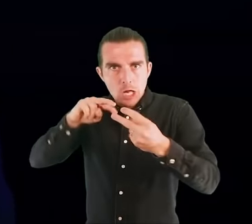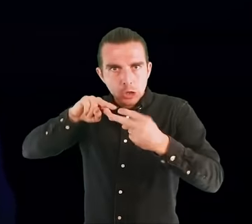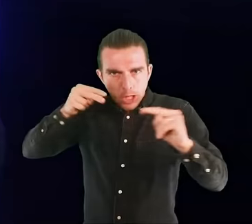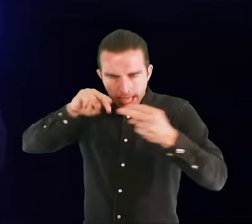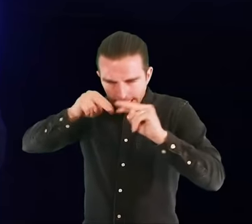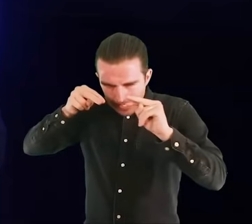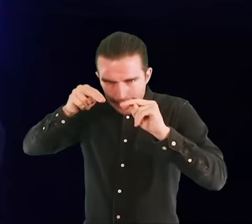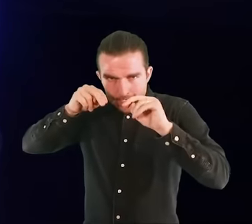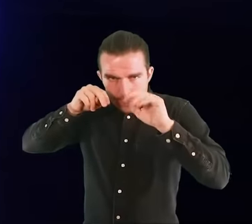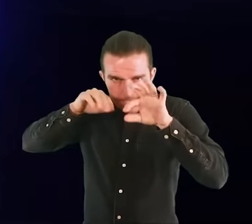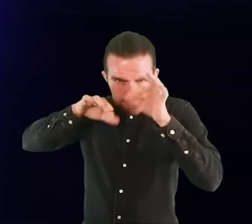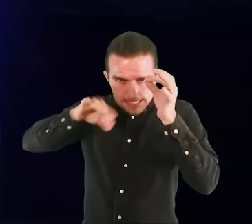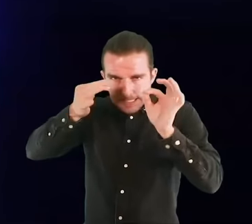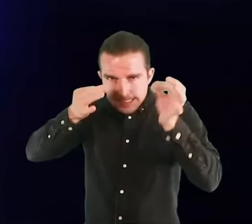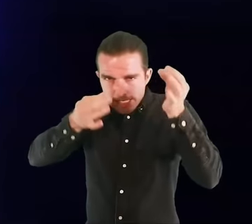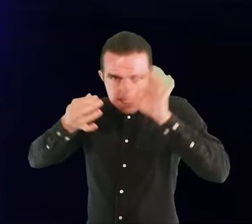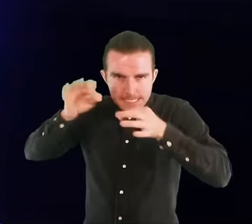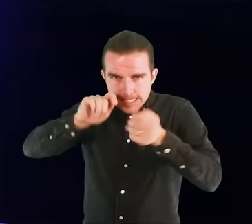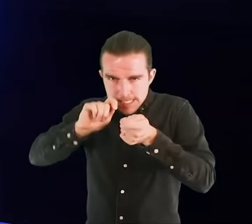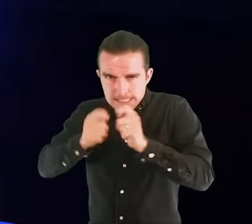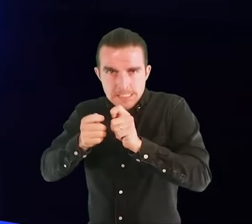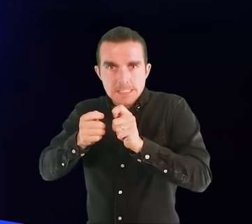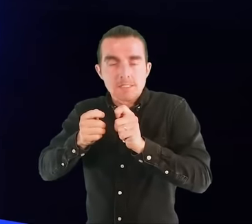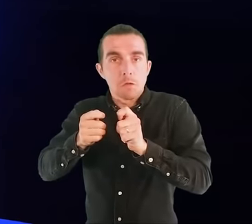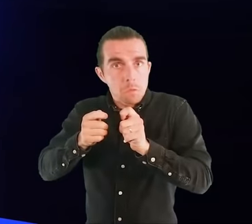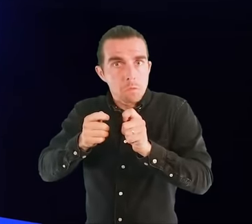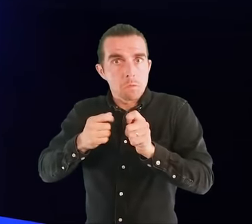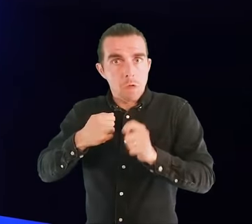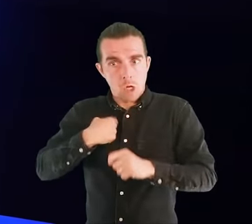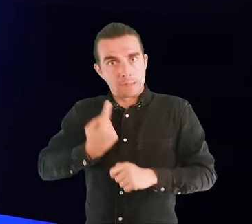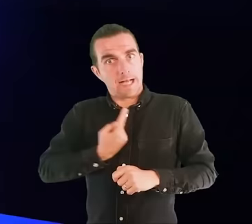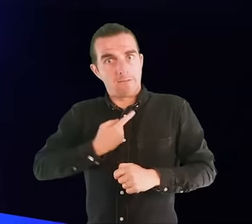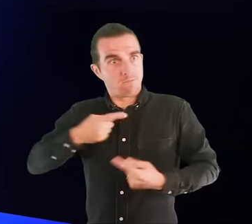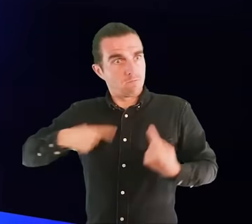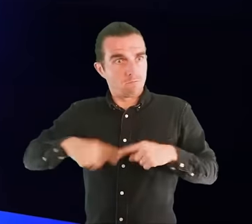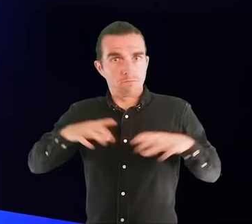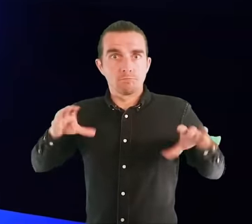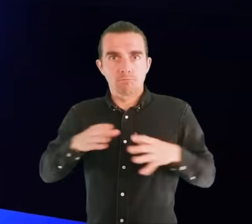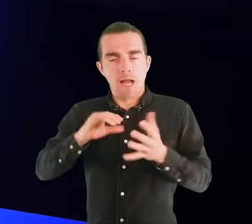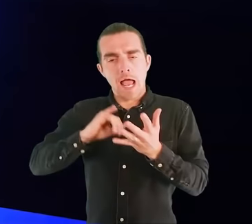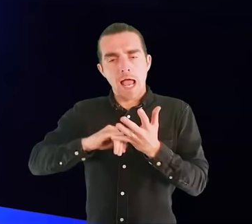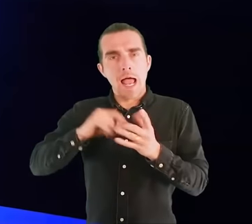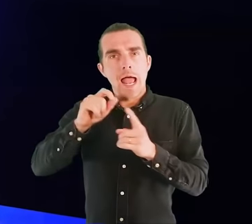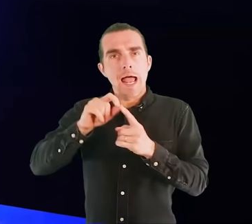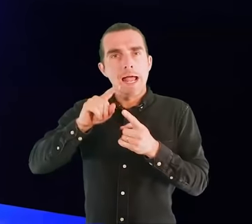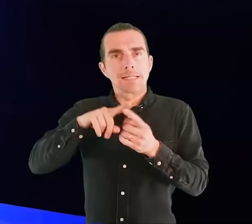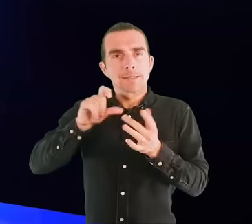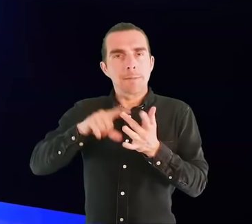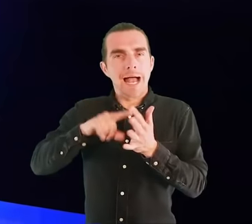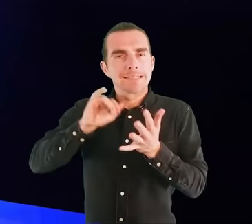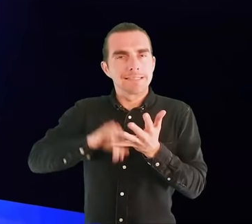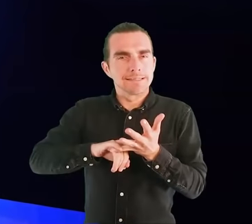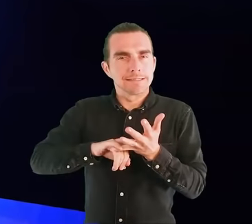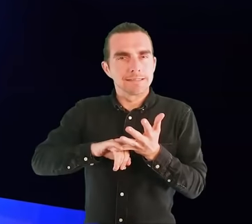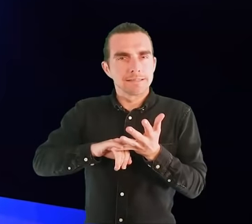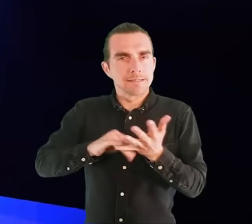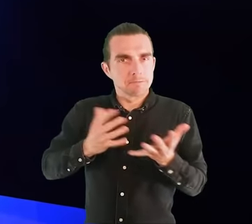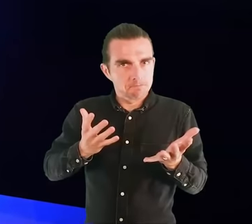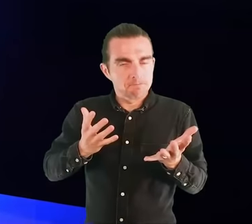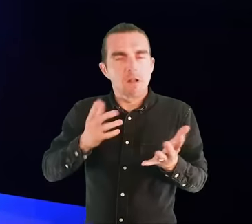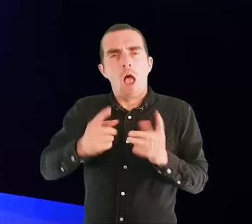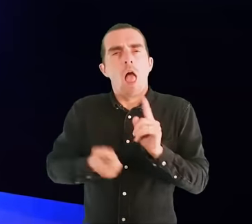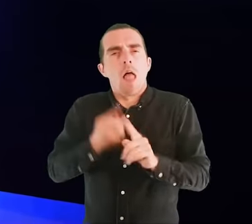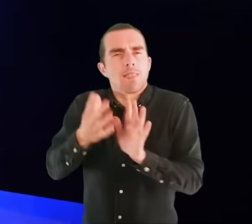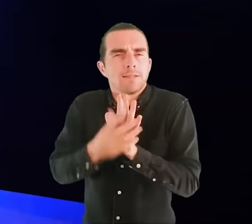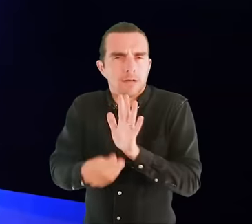transplants. Maybe you even happen to know someone who couldn't last that long. Because 18 people die